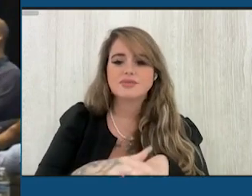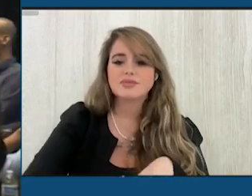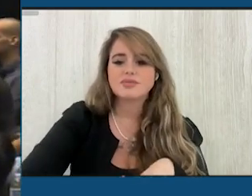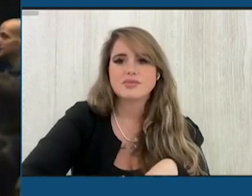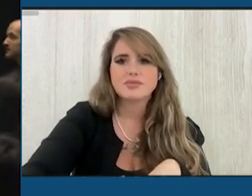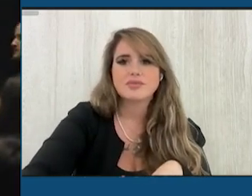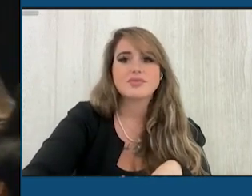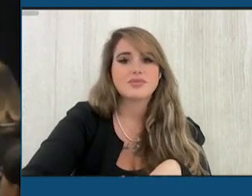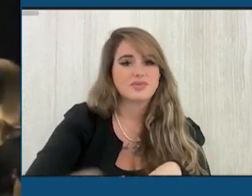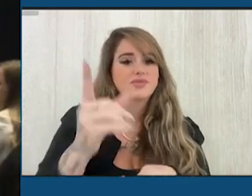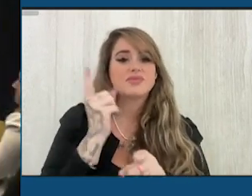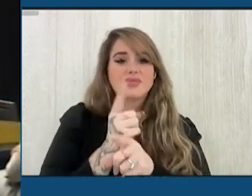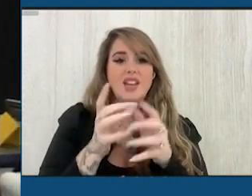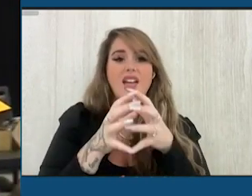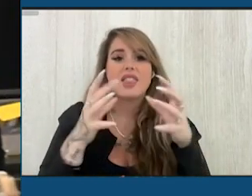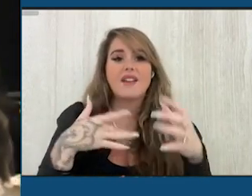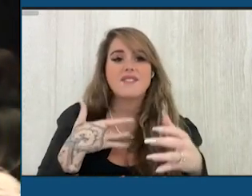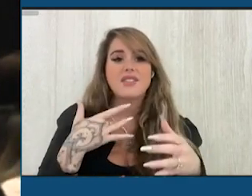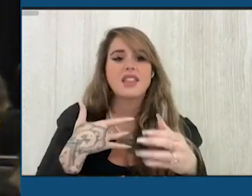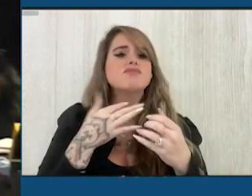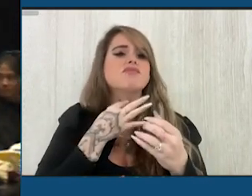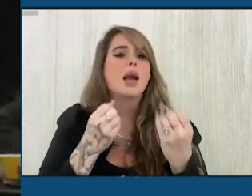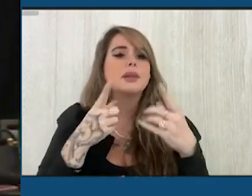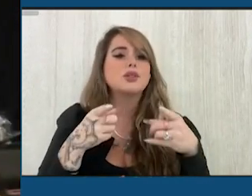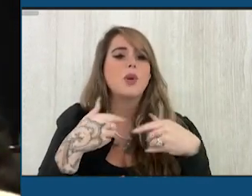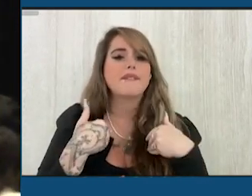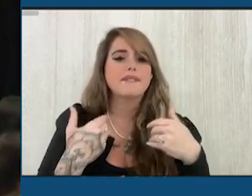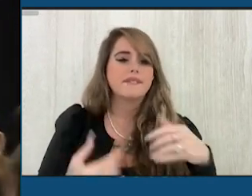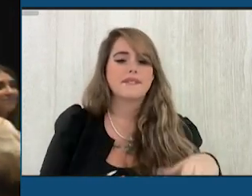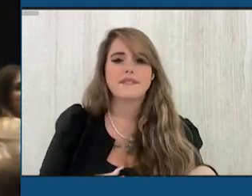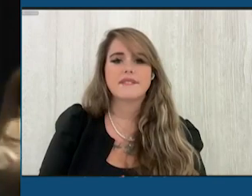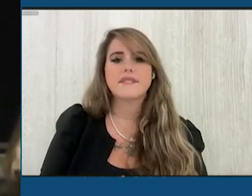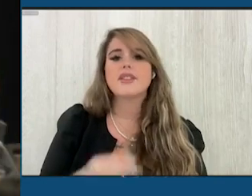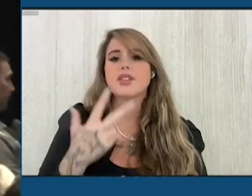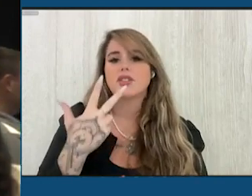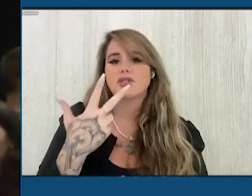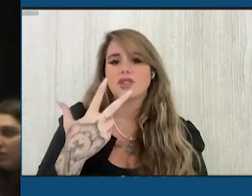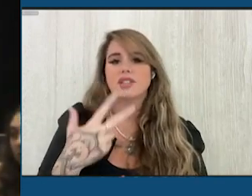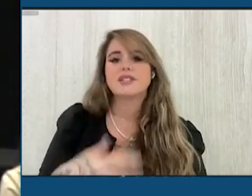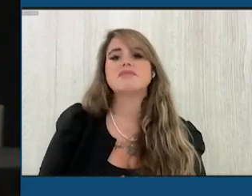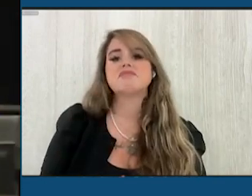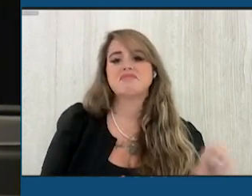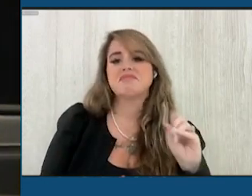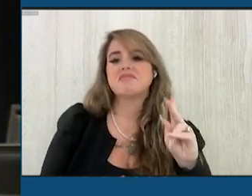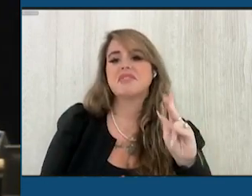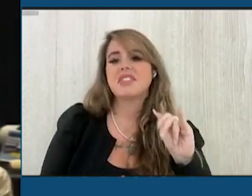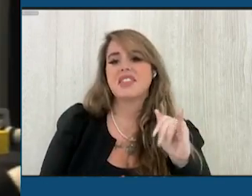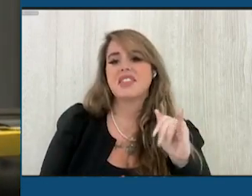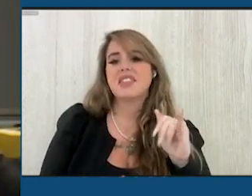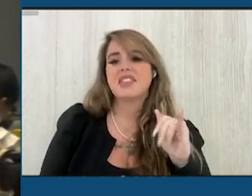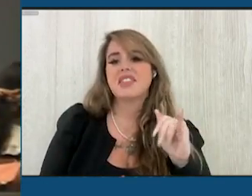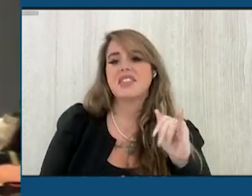You have a lot of feelings. Yeah, how many do you have? 3. All right, that's good. 5 or more, and we got some work to do.